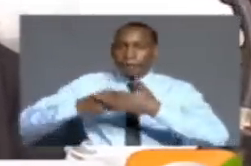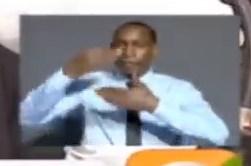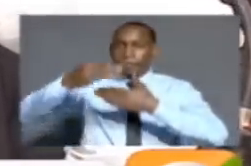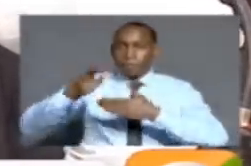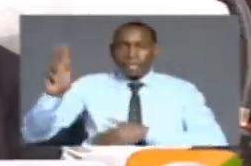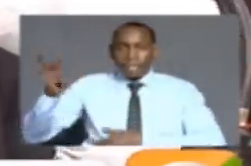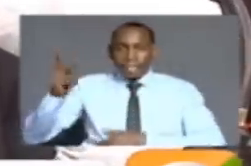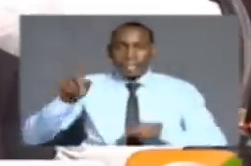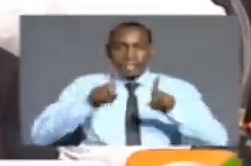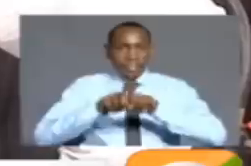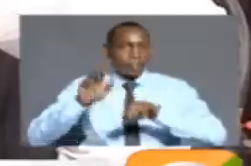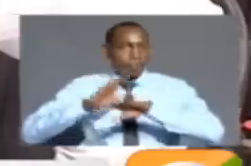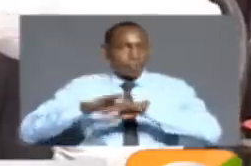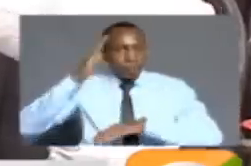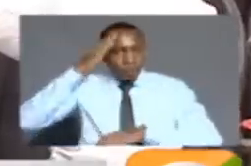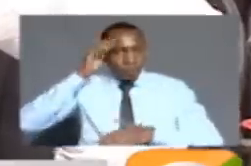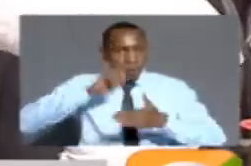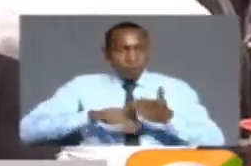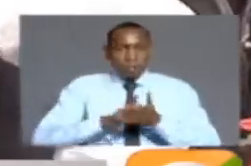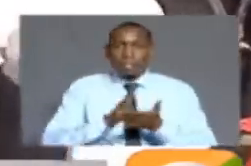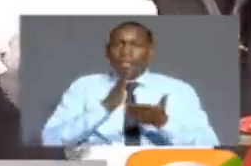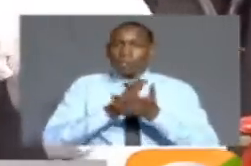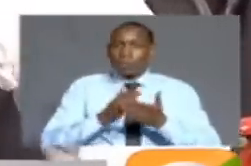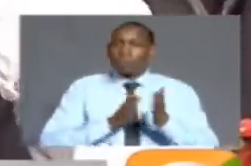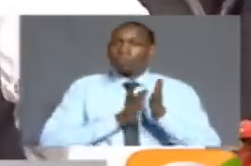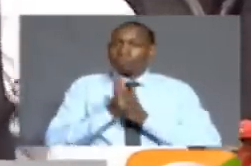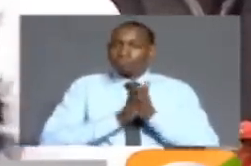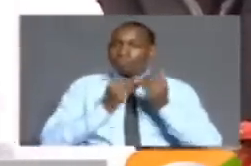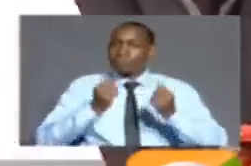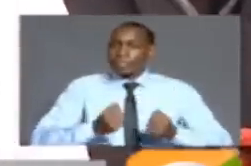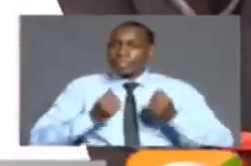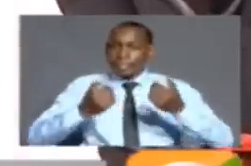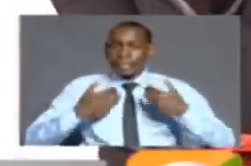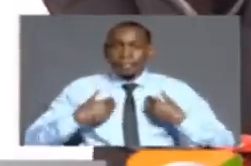by the way. And it's good to know they're full of fire. And yes,